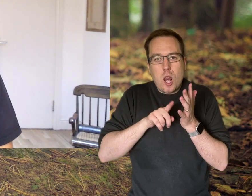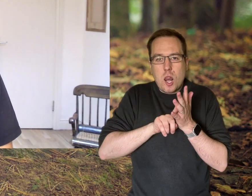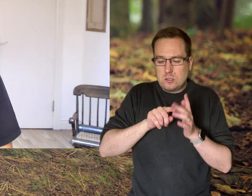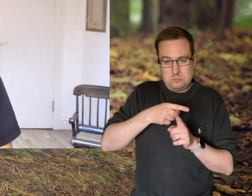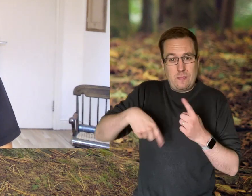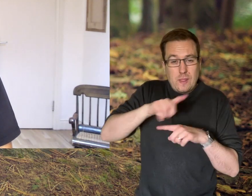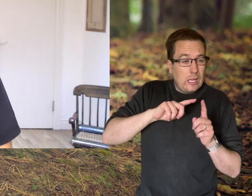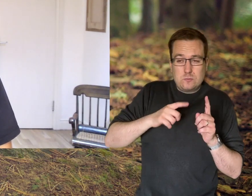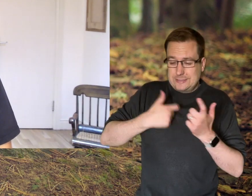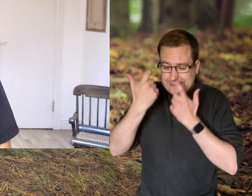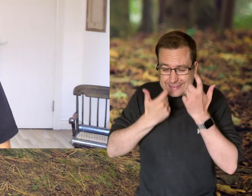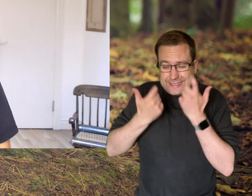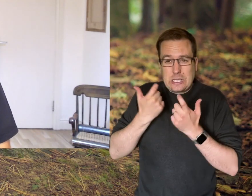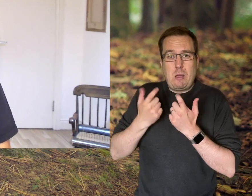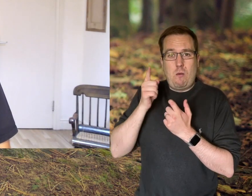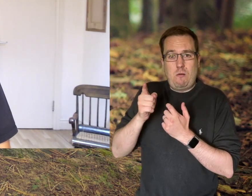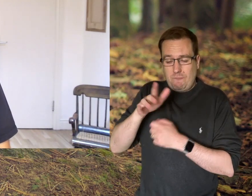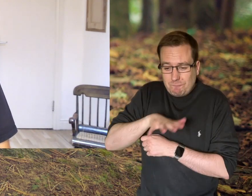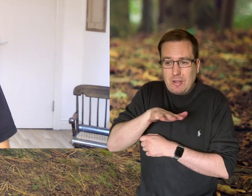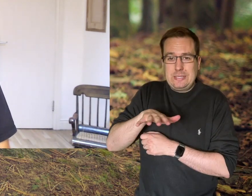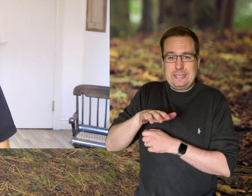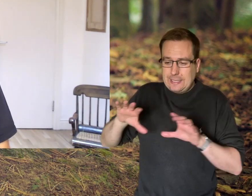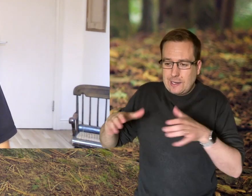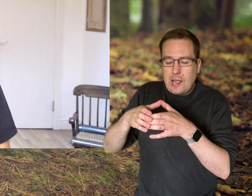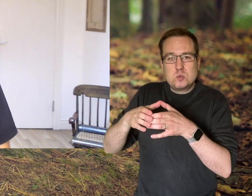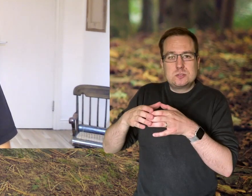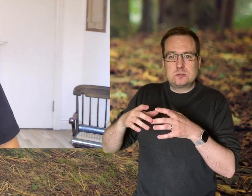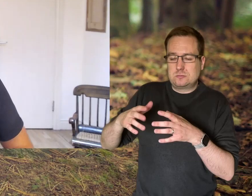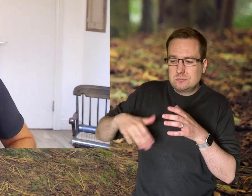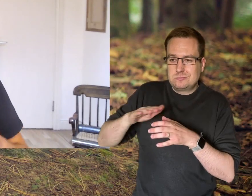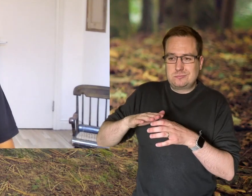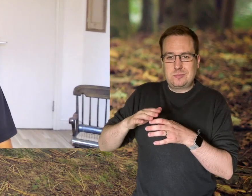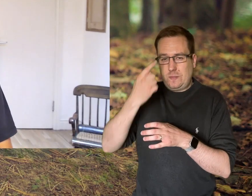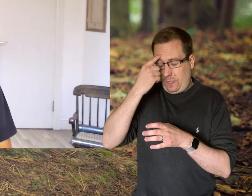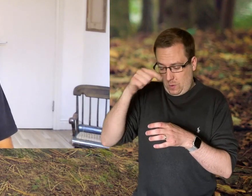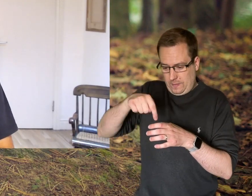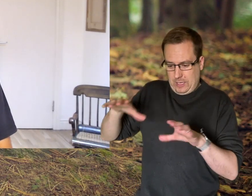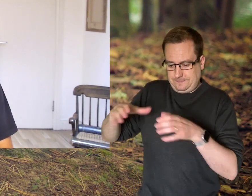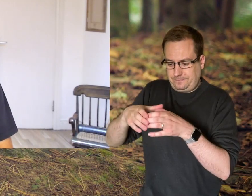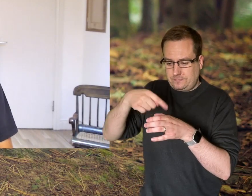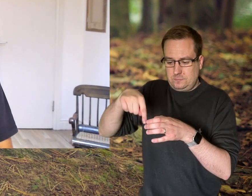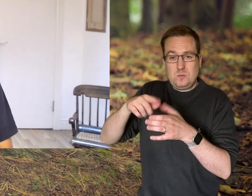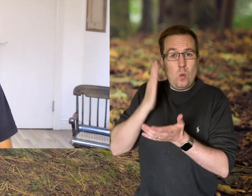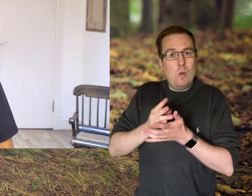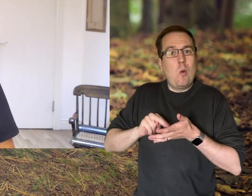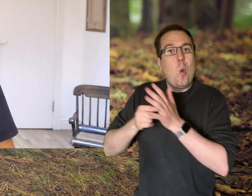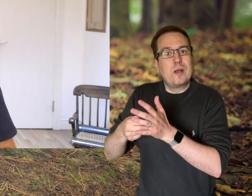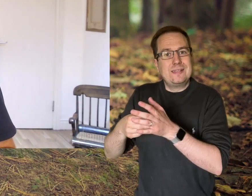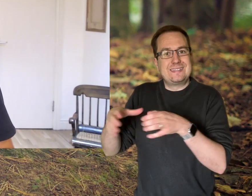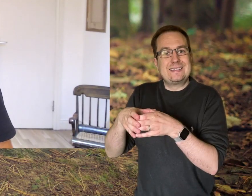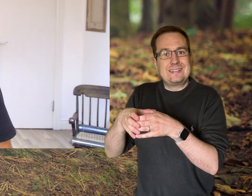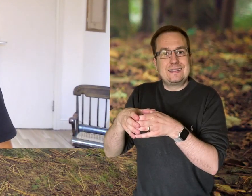and many others, took a great interest in it because for them the household was the smallest organisational unit